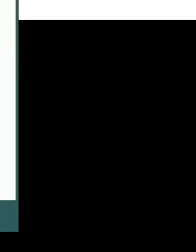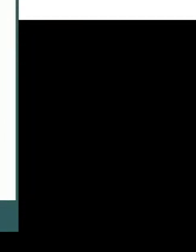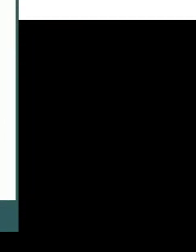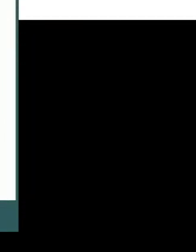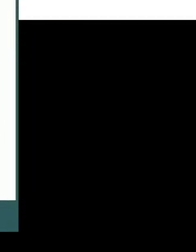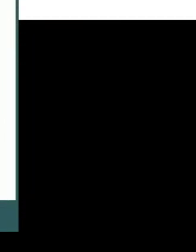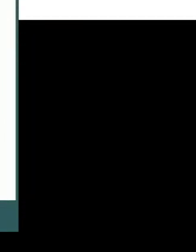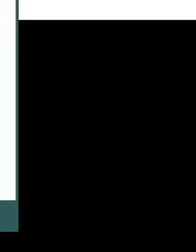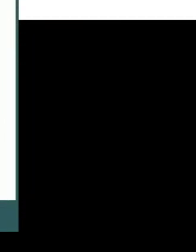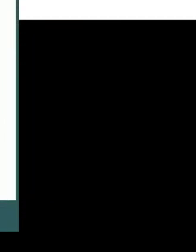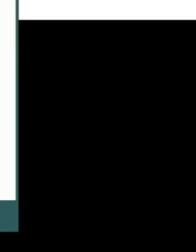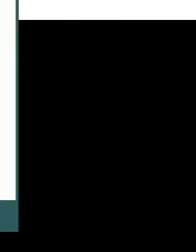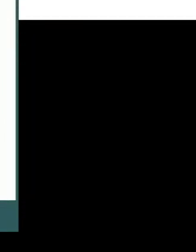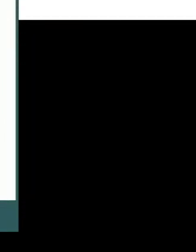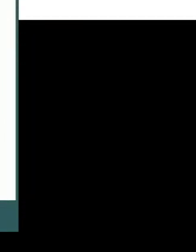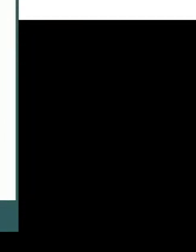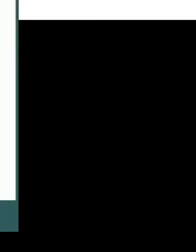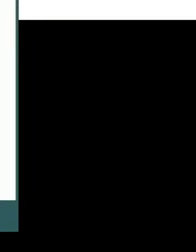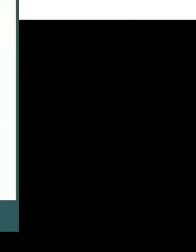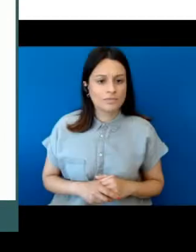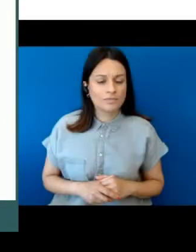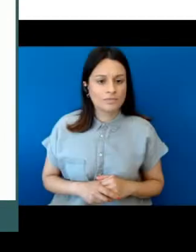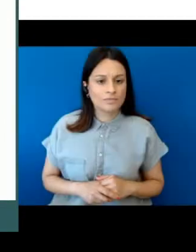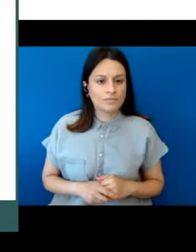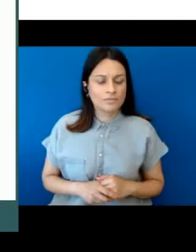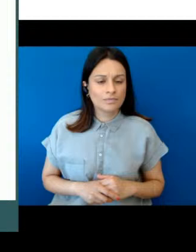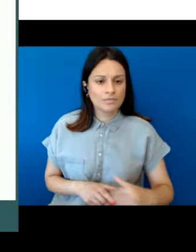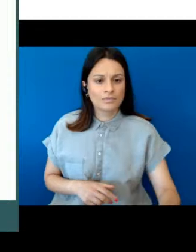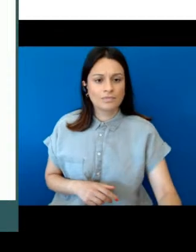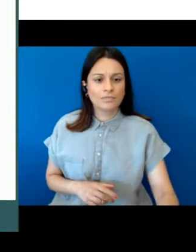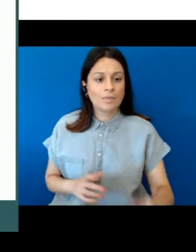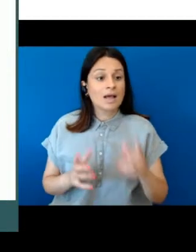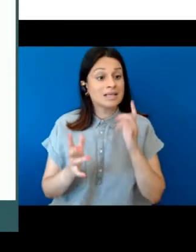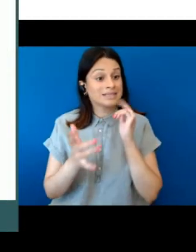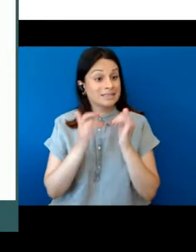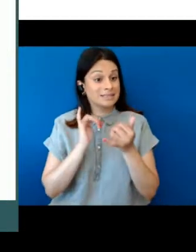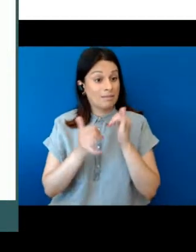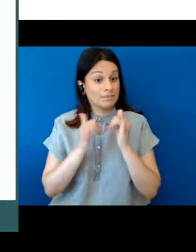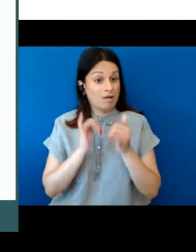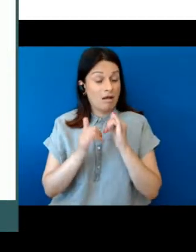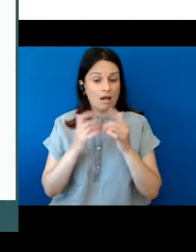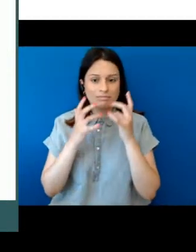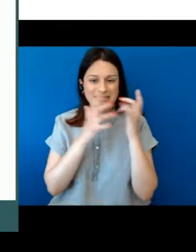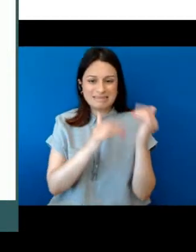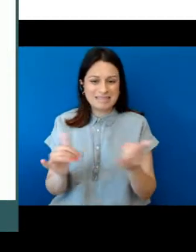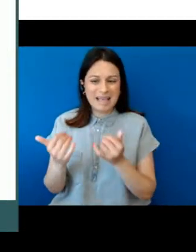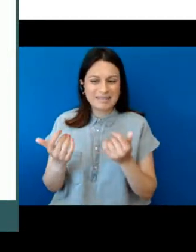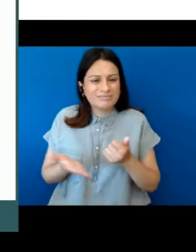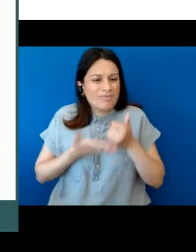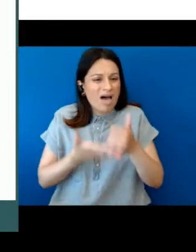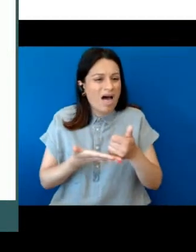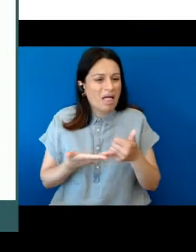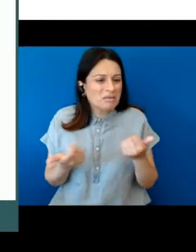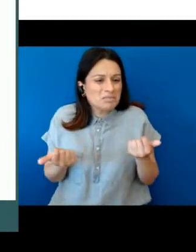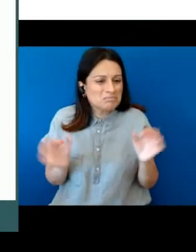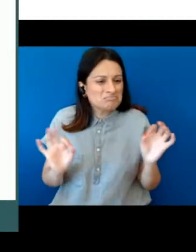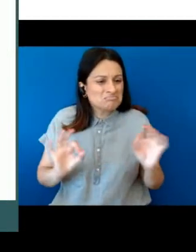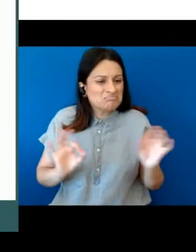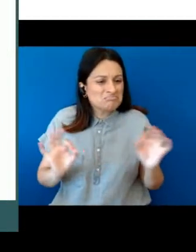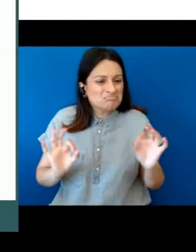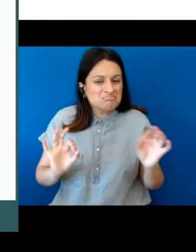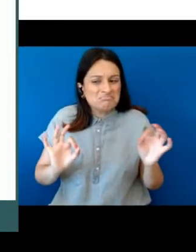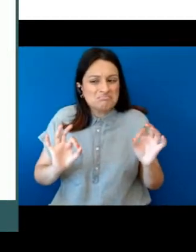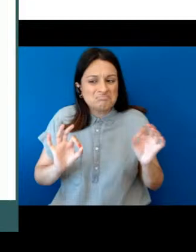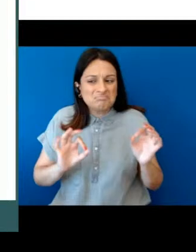So when testing might not be so helpful, so that this is a patient who suffers with recurrent hives. They've been present for